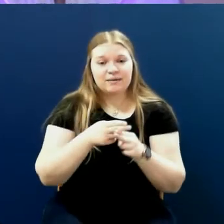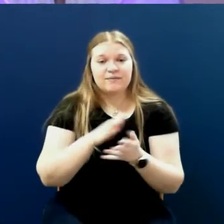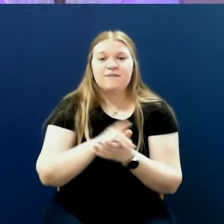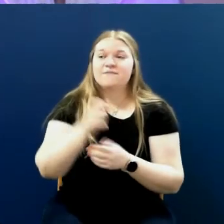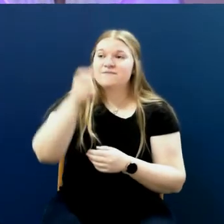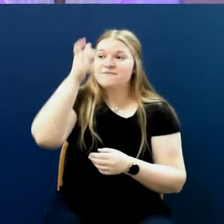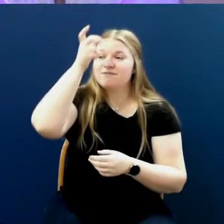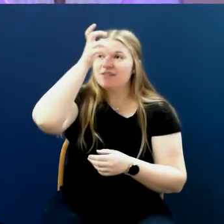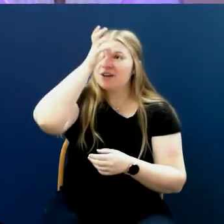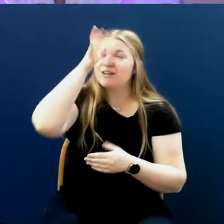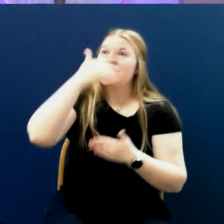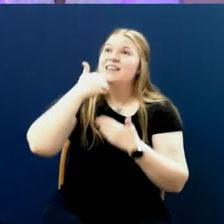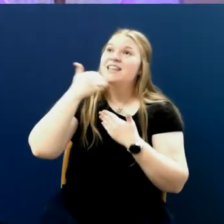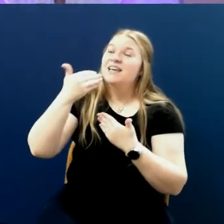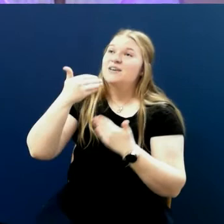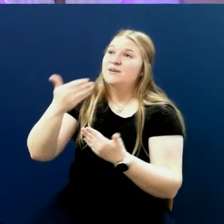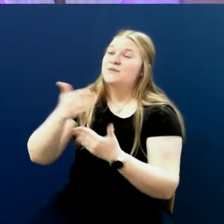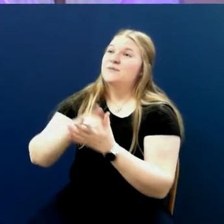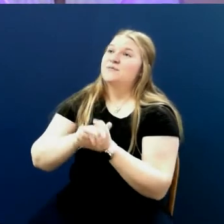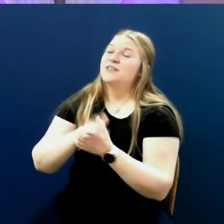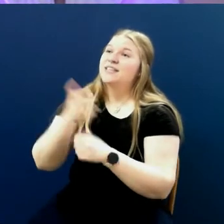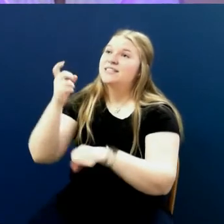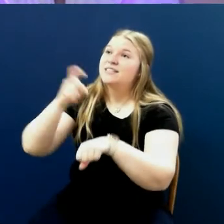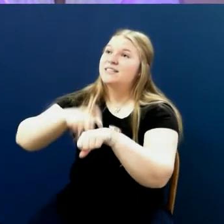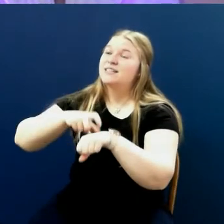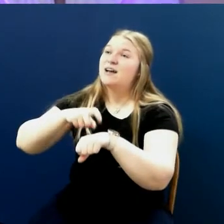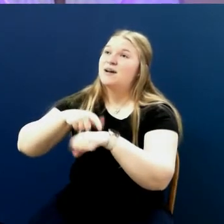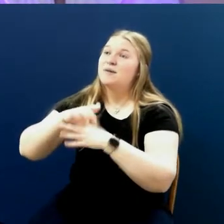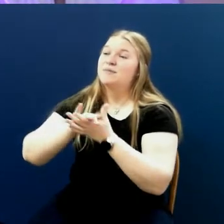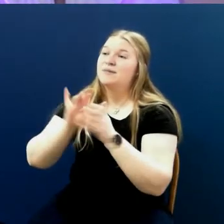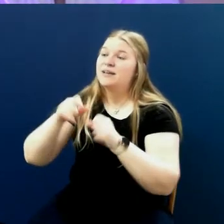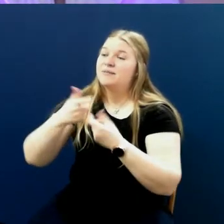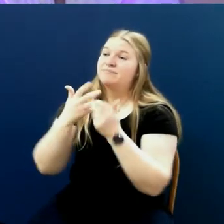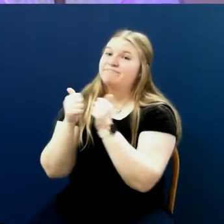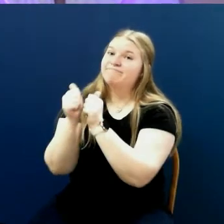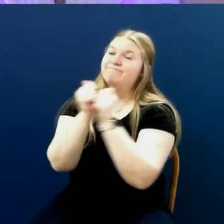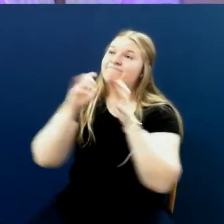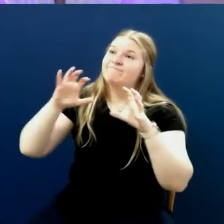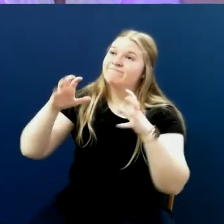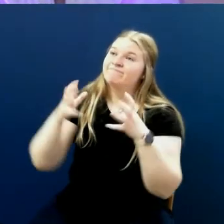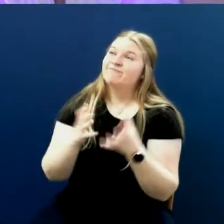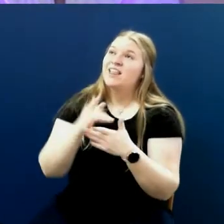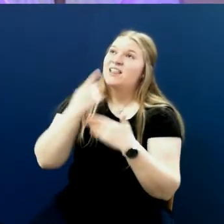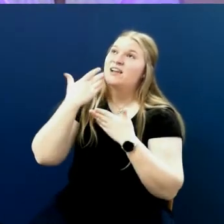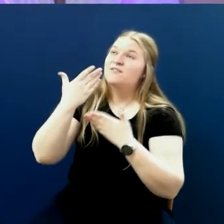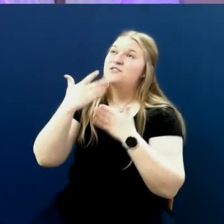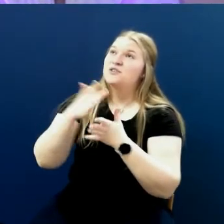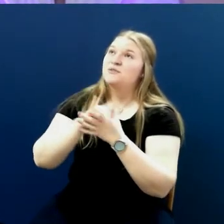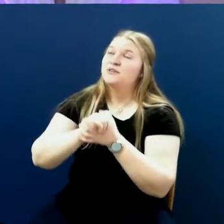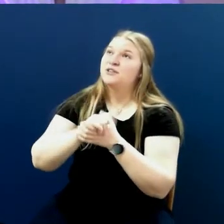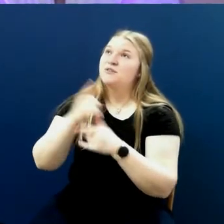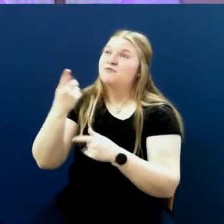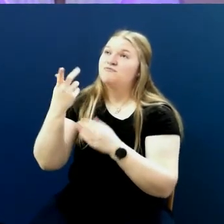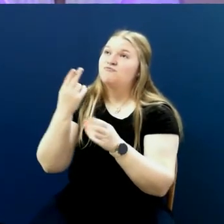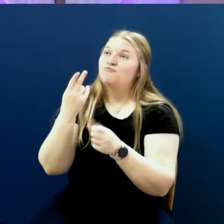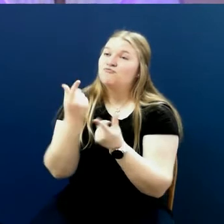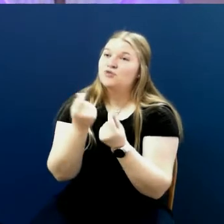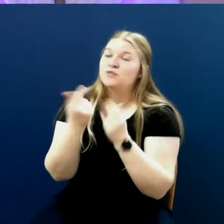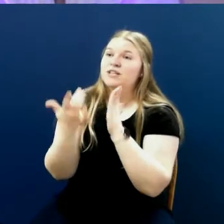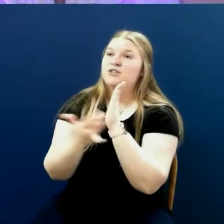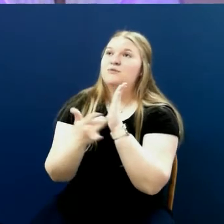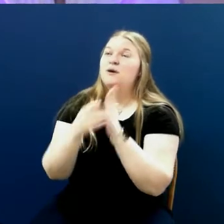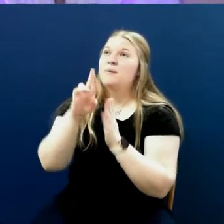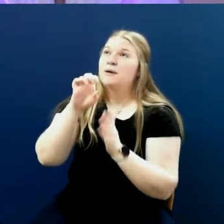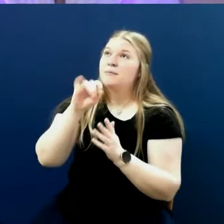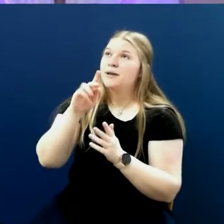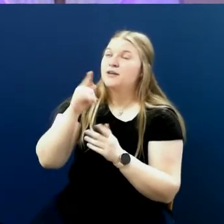I thank you for this time for us to be together. Father, I thank you for those that are running the technology, for Rebecca